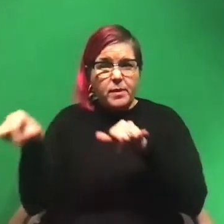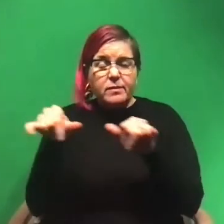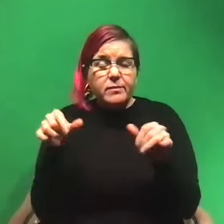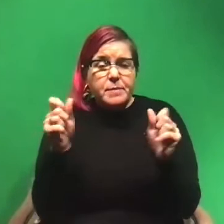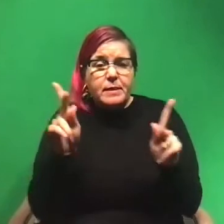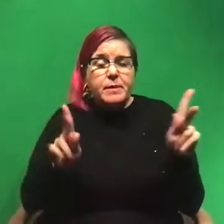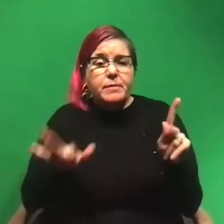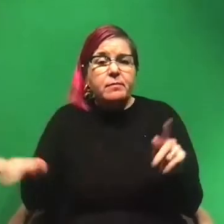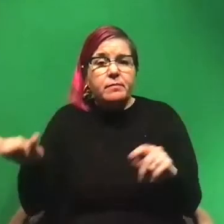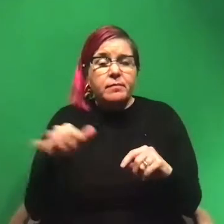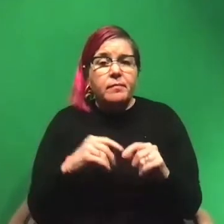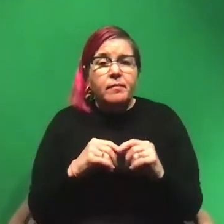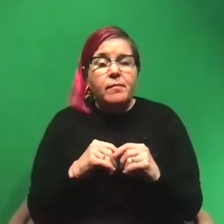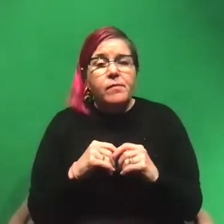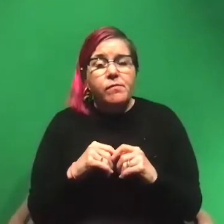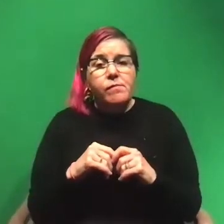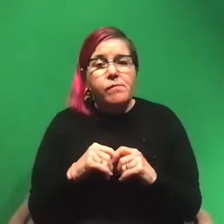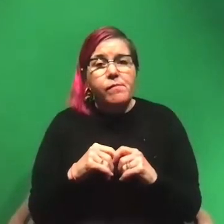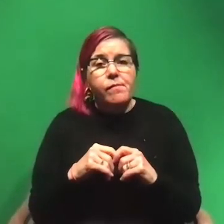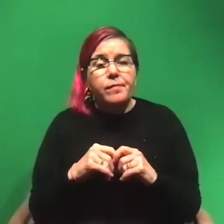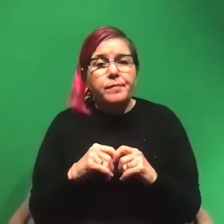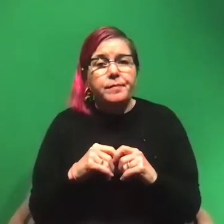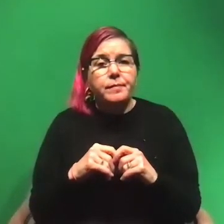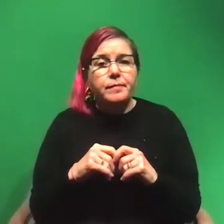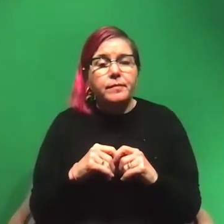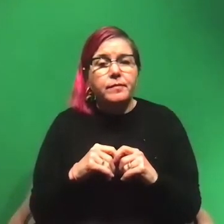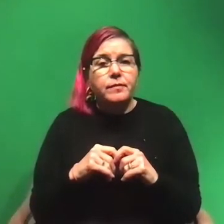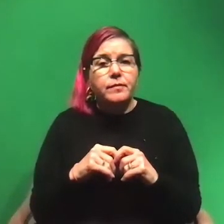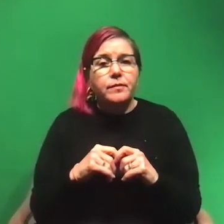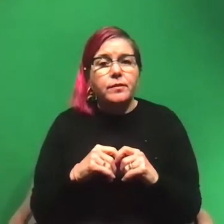people, they sort of think like the viruses just come and